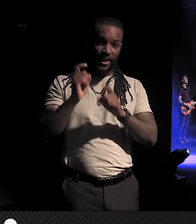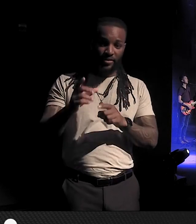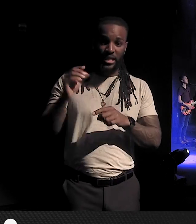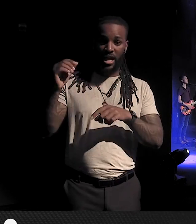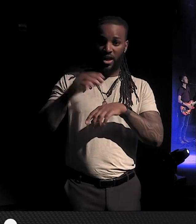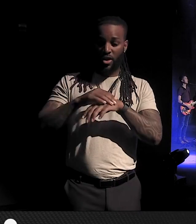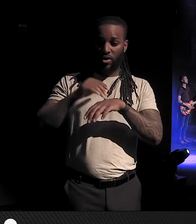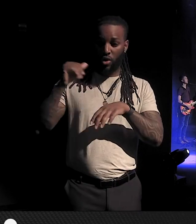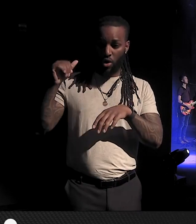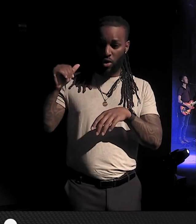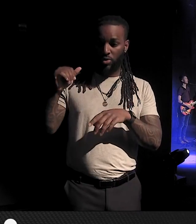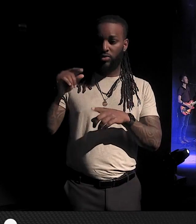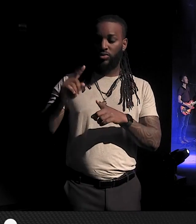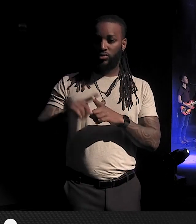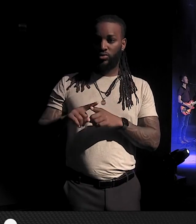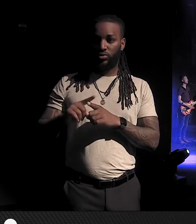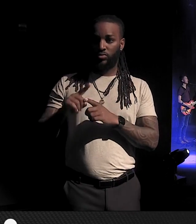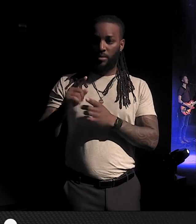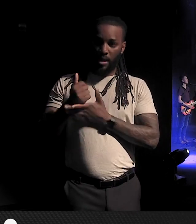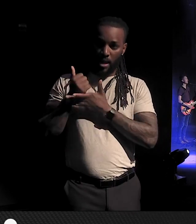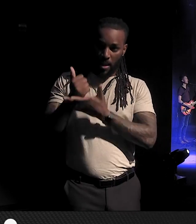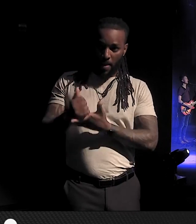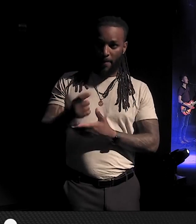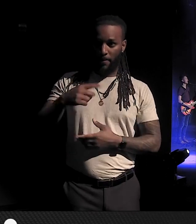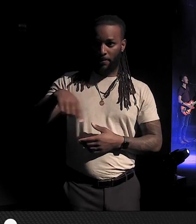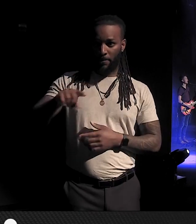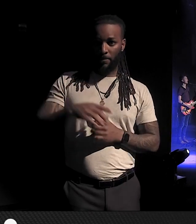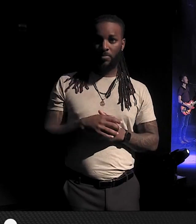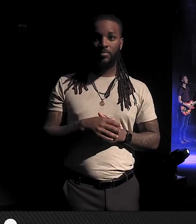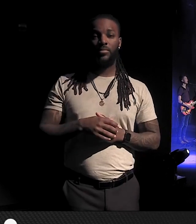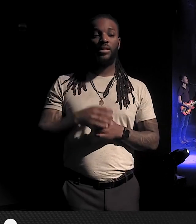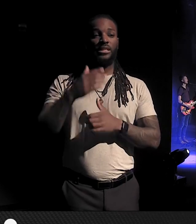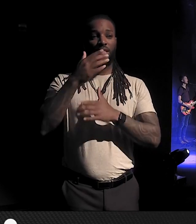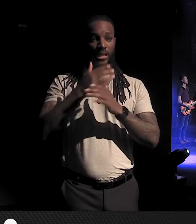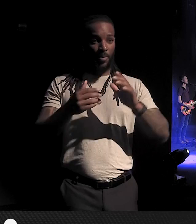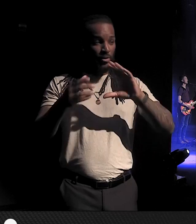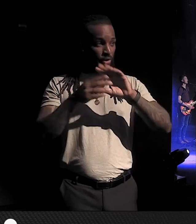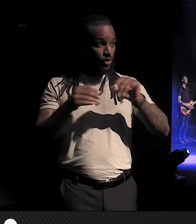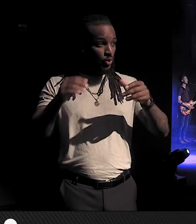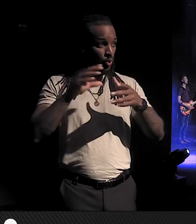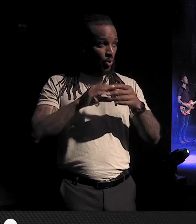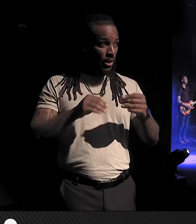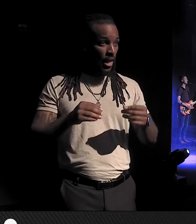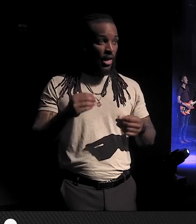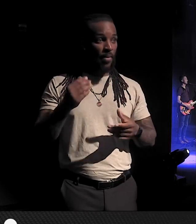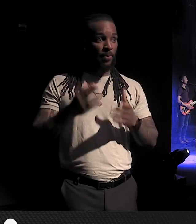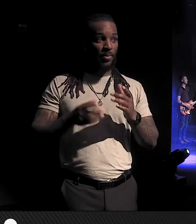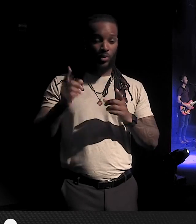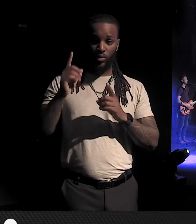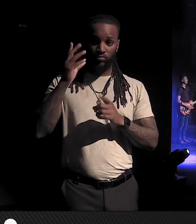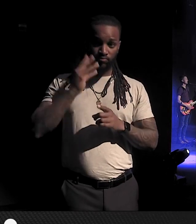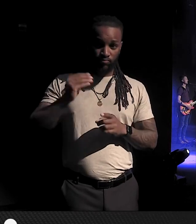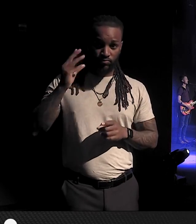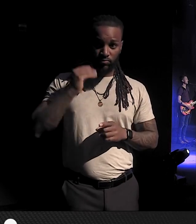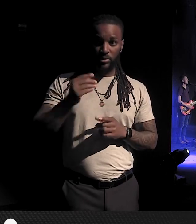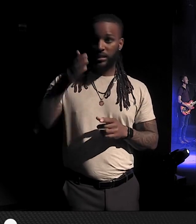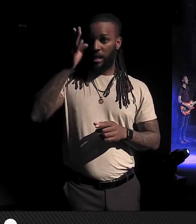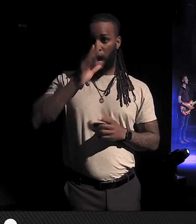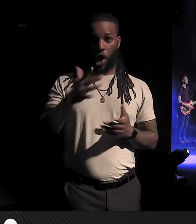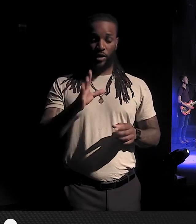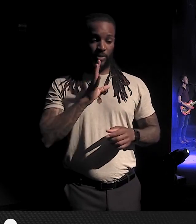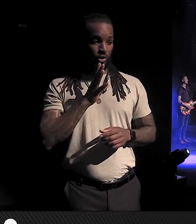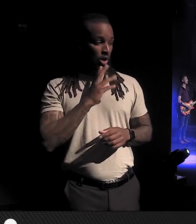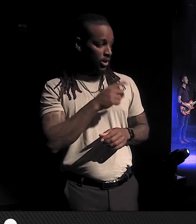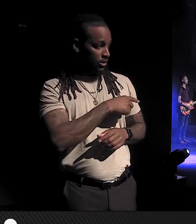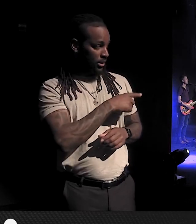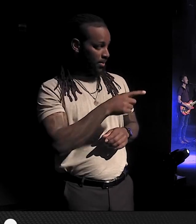called to intercede on your behalf. Some of the storylines that you may be walking through, God has already been talking to this prayer team